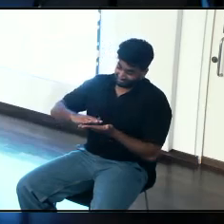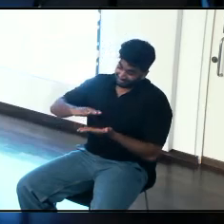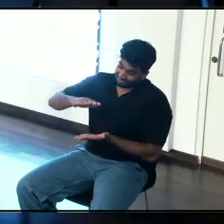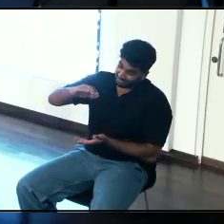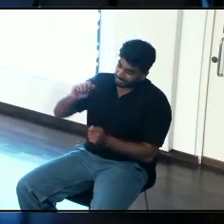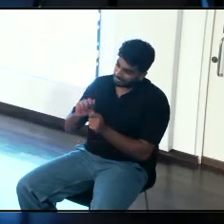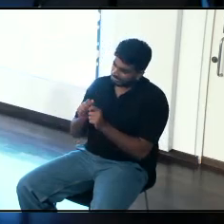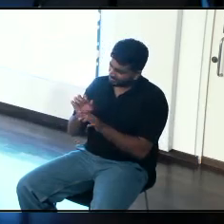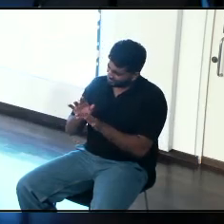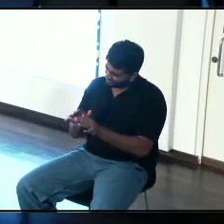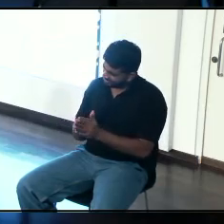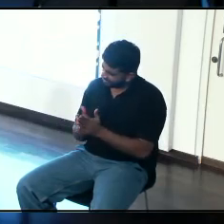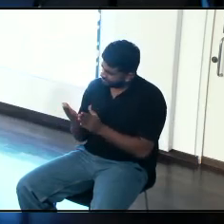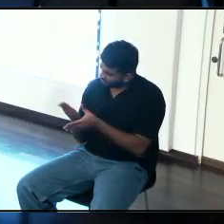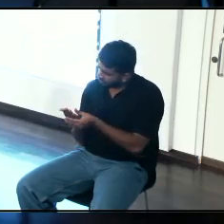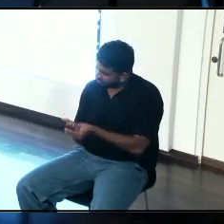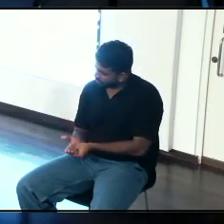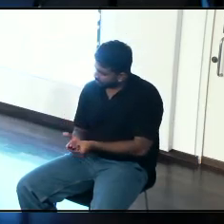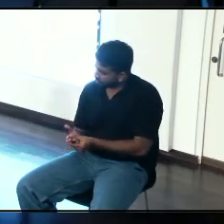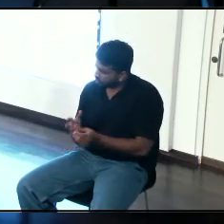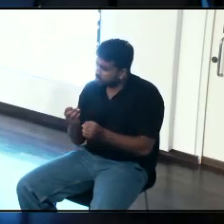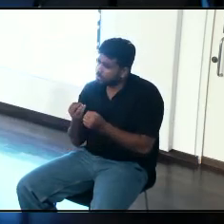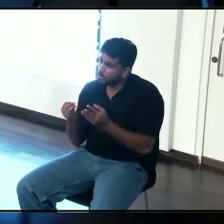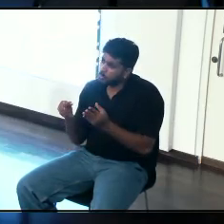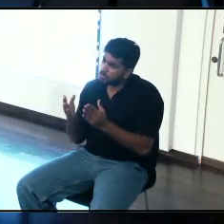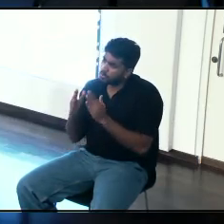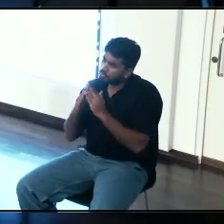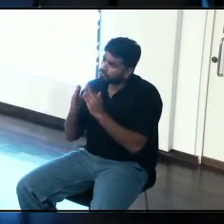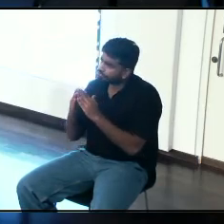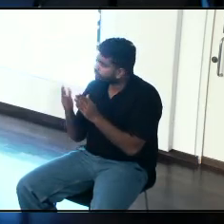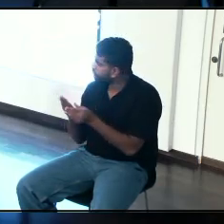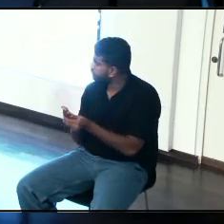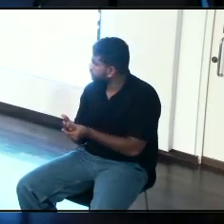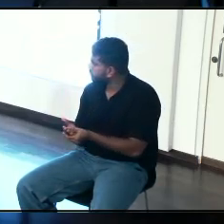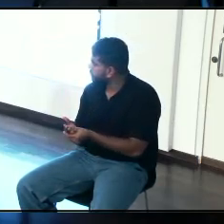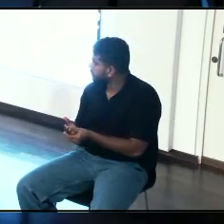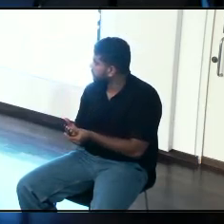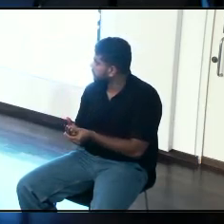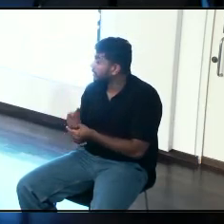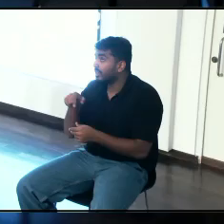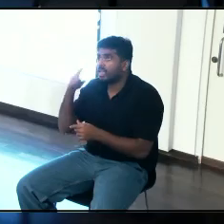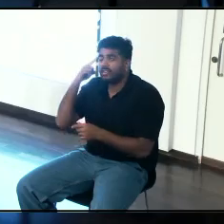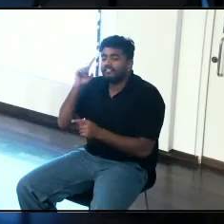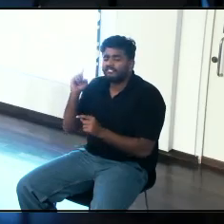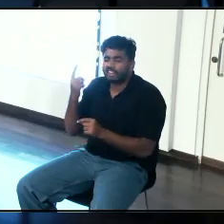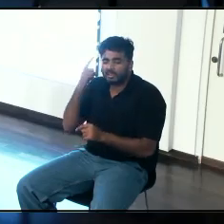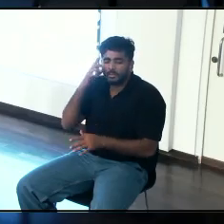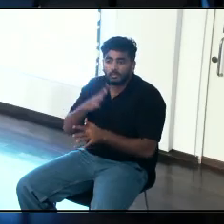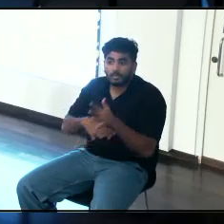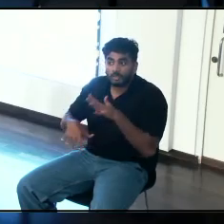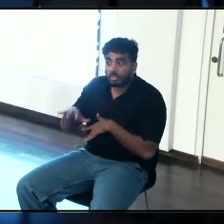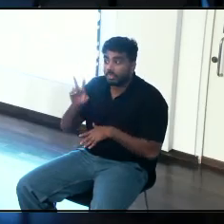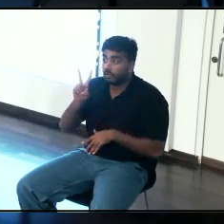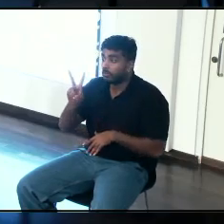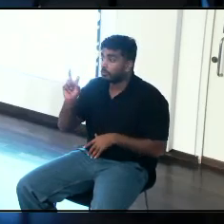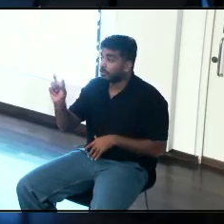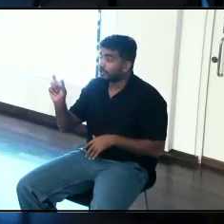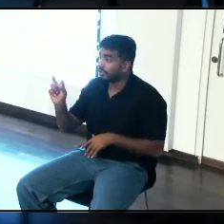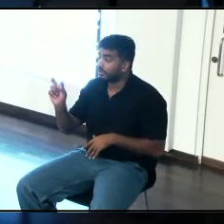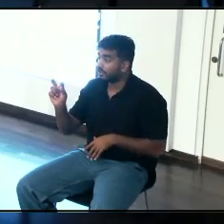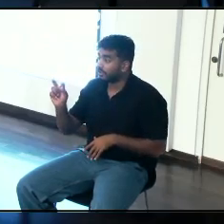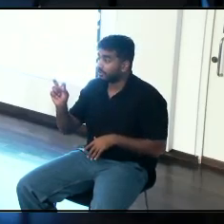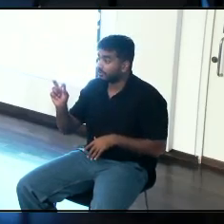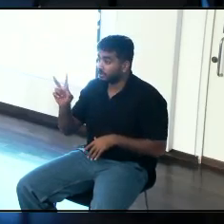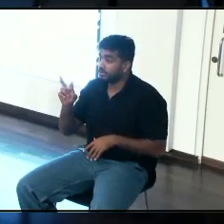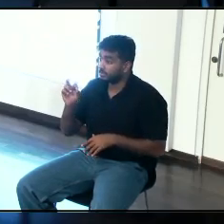matter, how many houses could be in this book? So initially, I had the plan of covering 20 homes, 10 in the